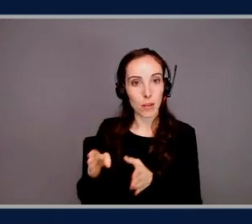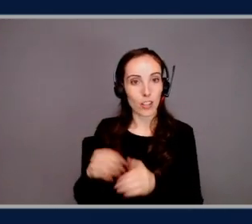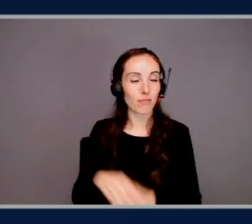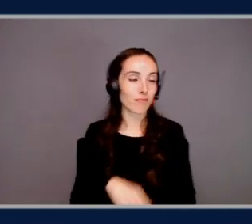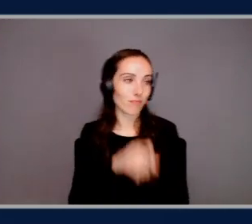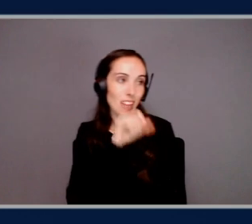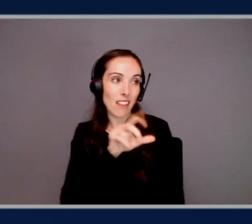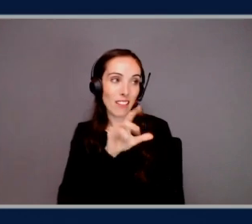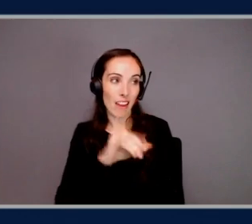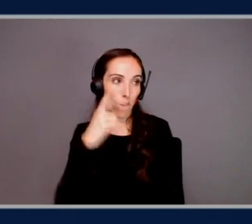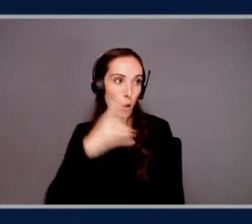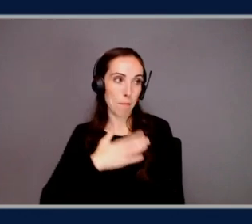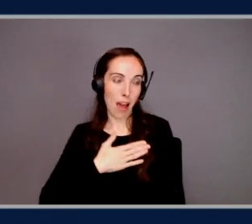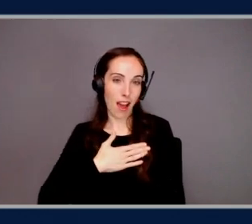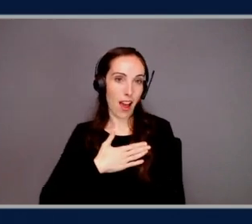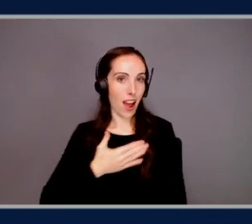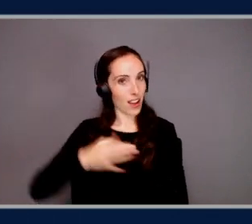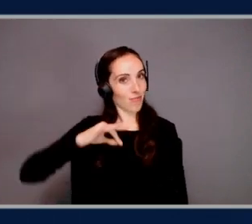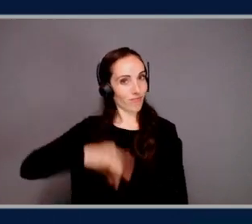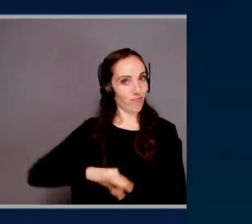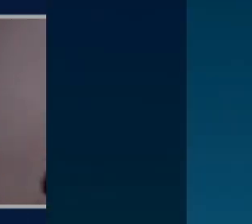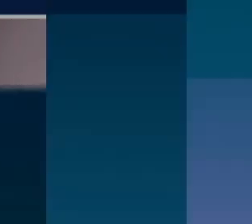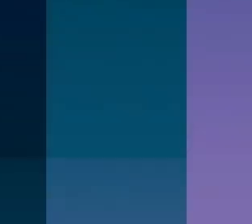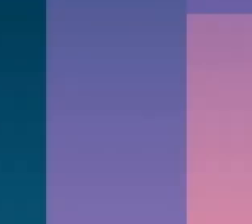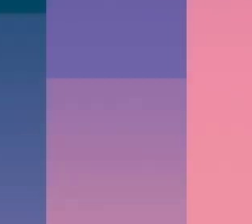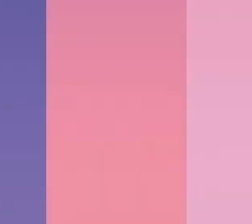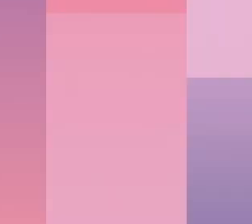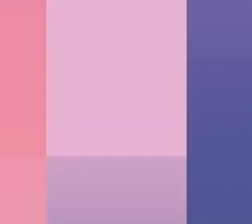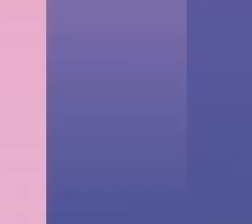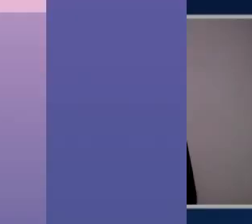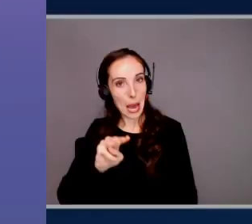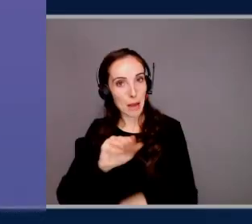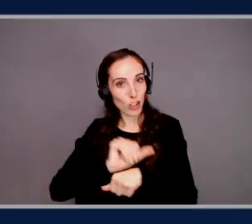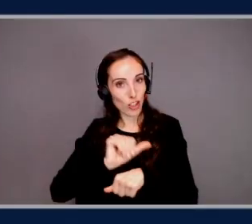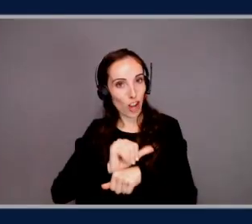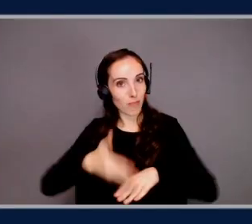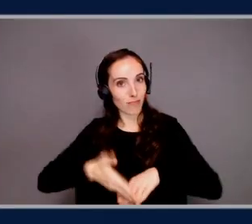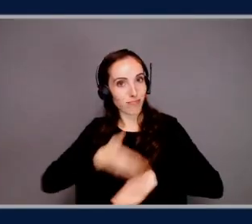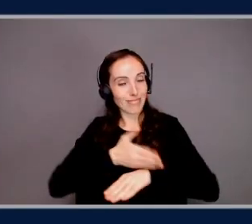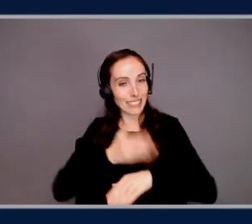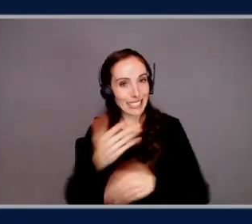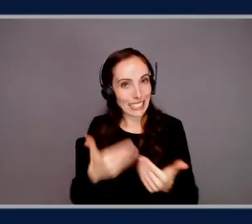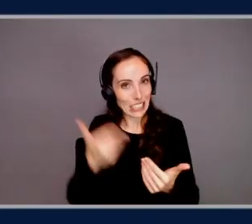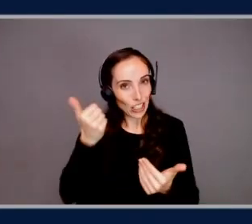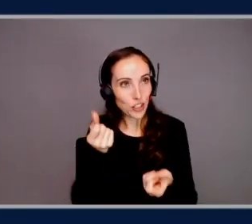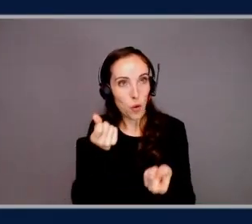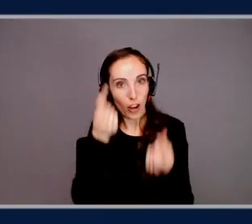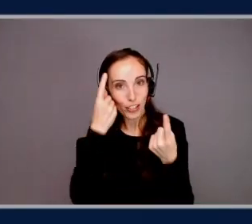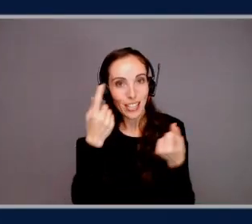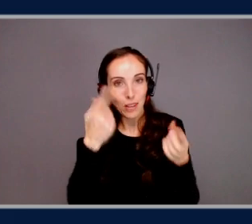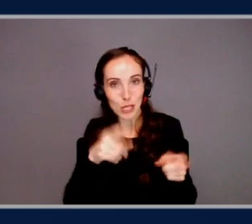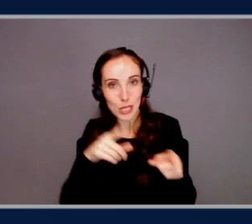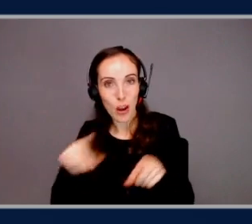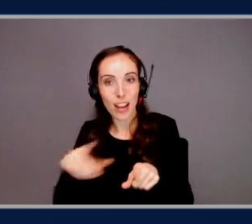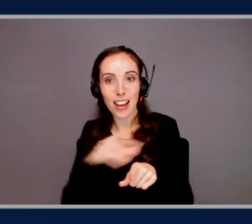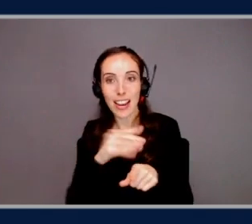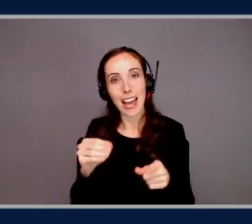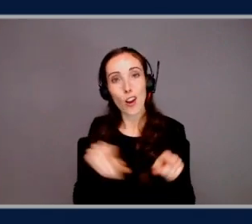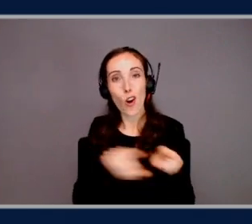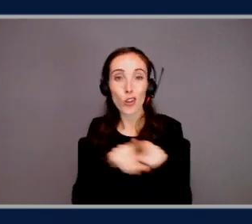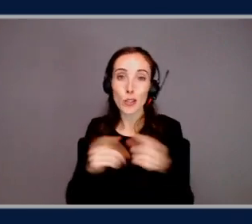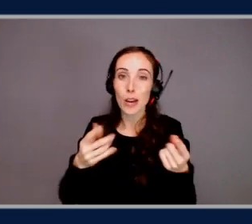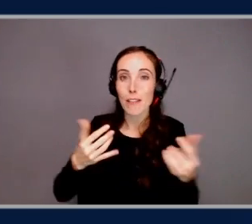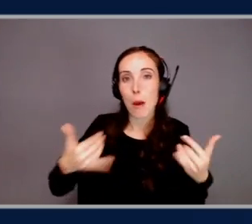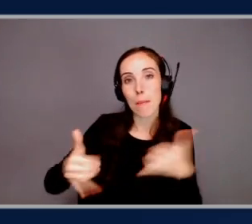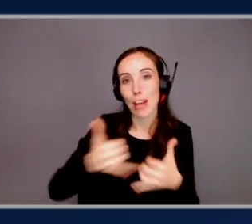gain. That makes my PM job easier to better understand what's going on, maybe, and then also be able to play around with it and understand what's